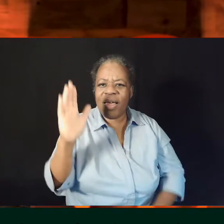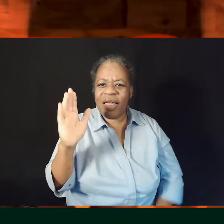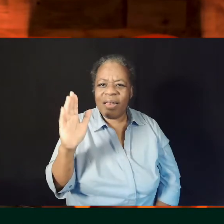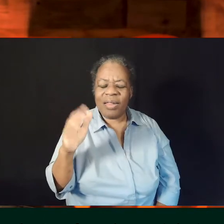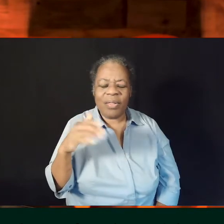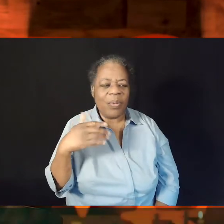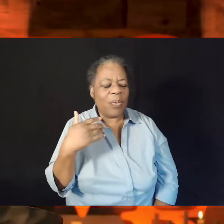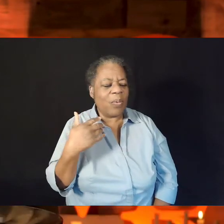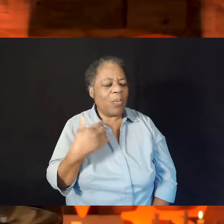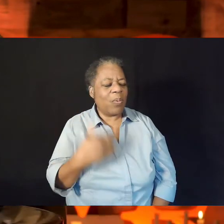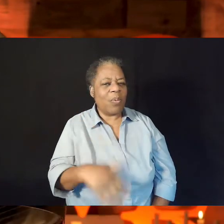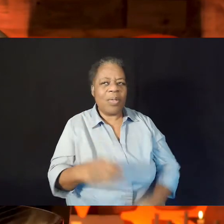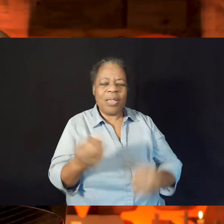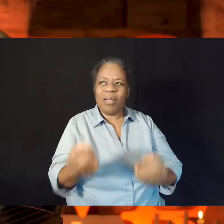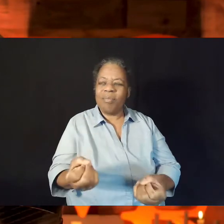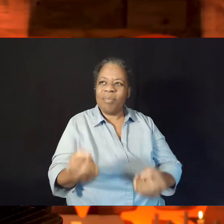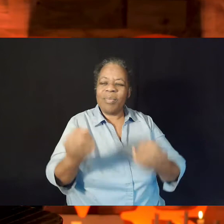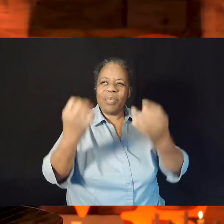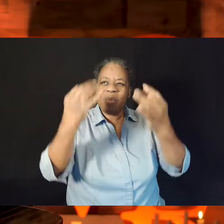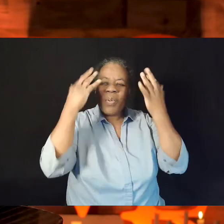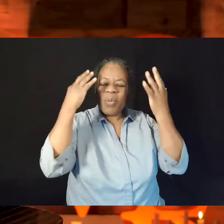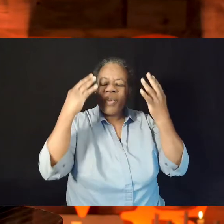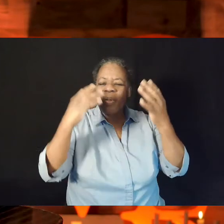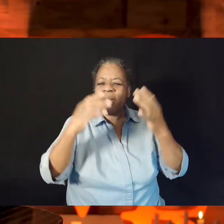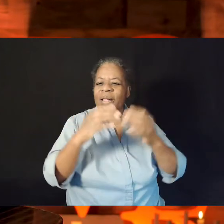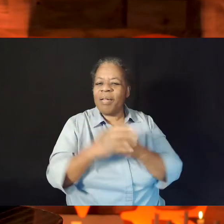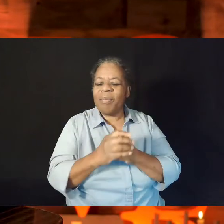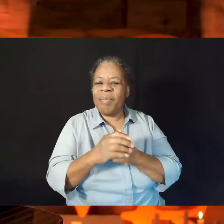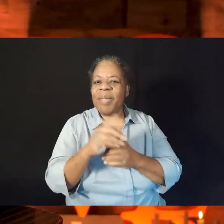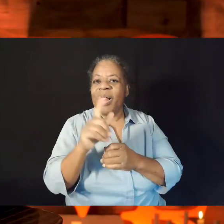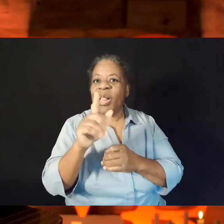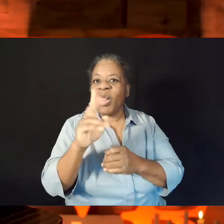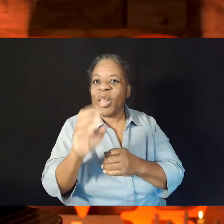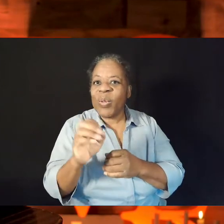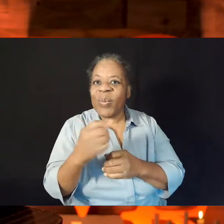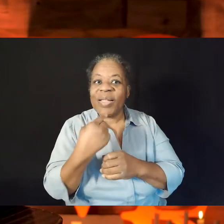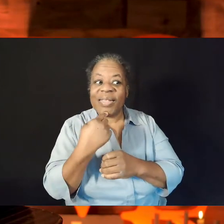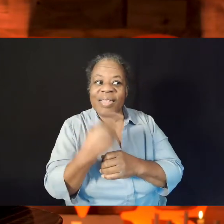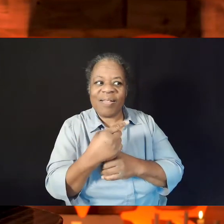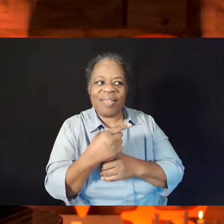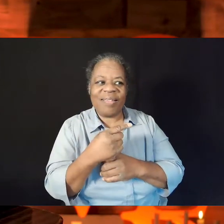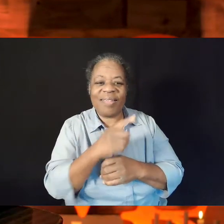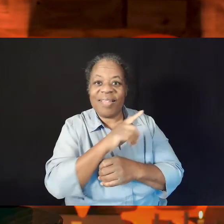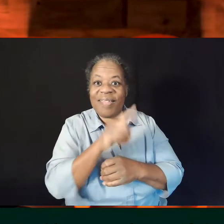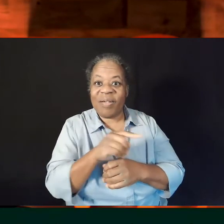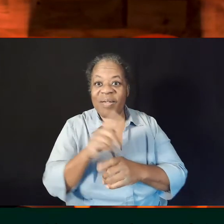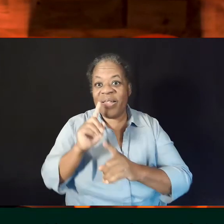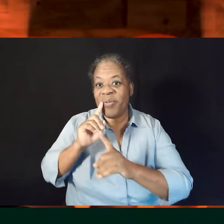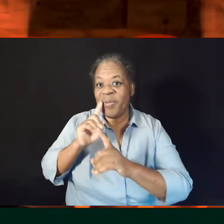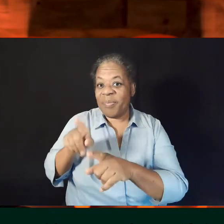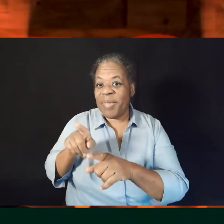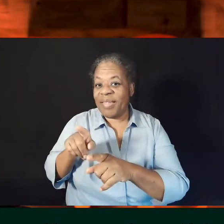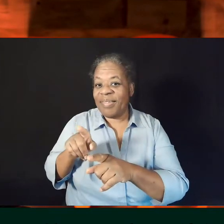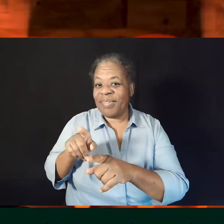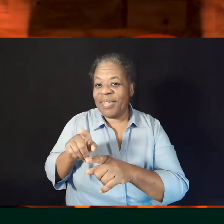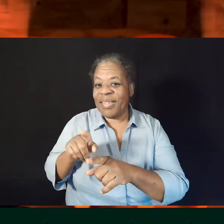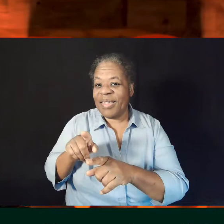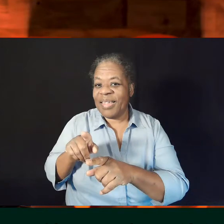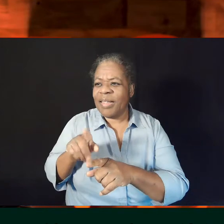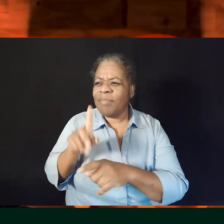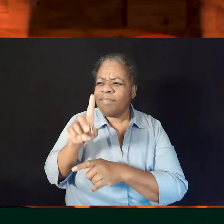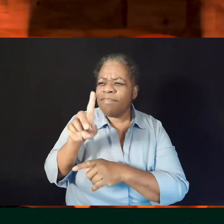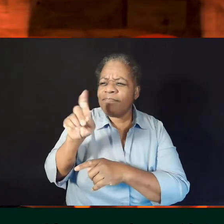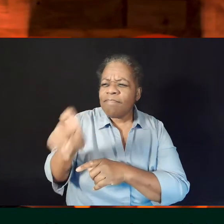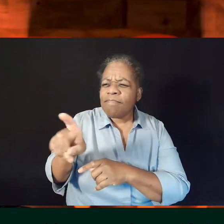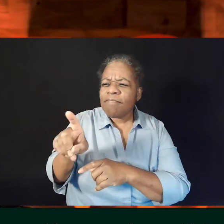to comprehend. Luke goes on to tell us of Zechariah's response. Zechariah asked the angel,